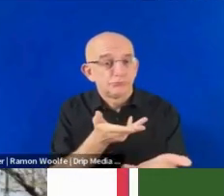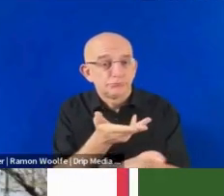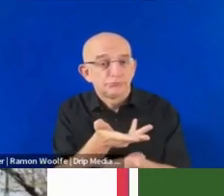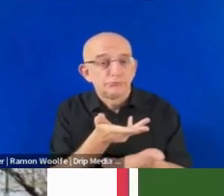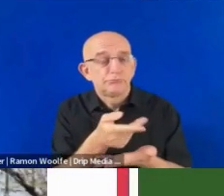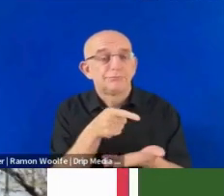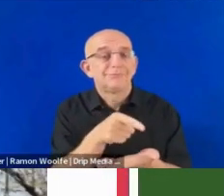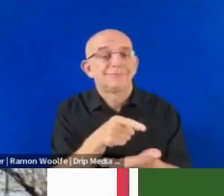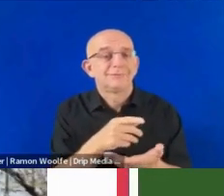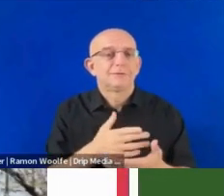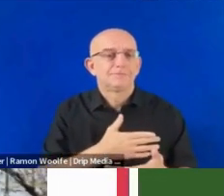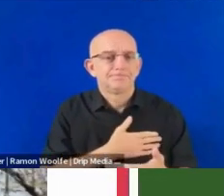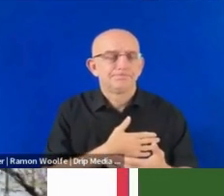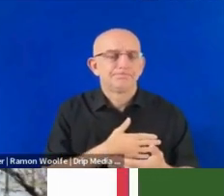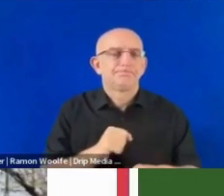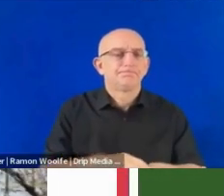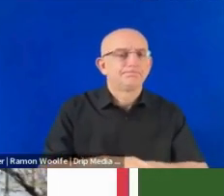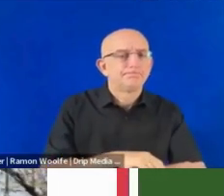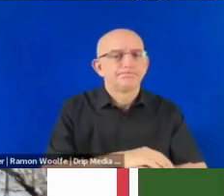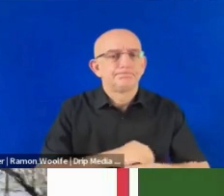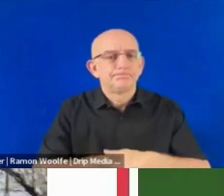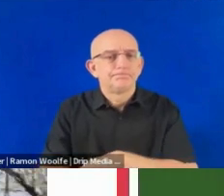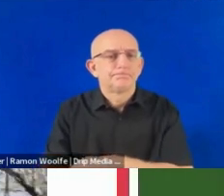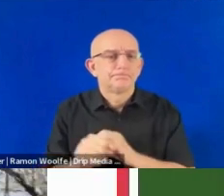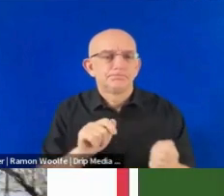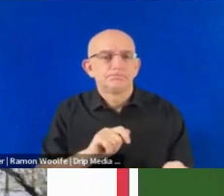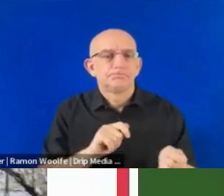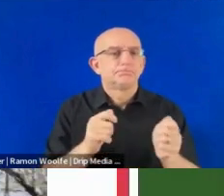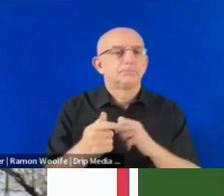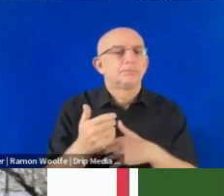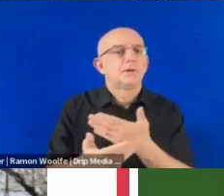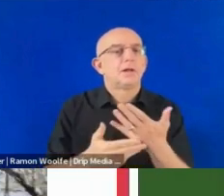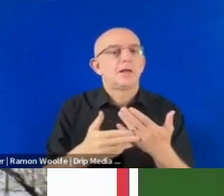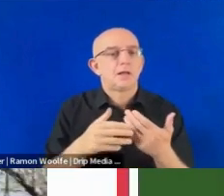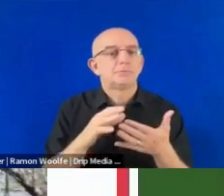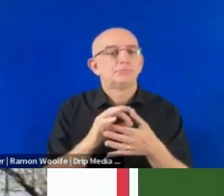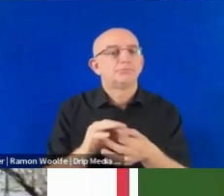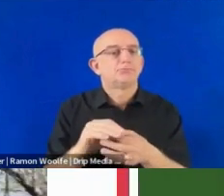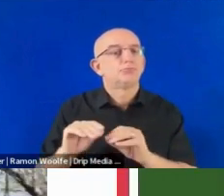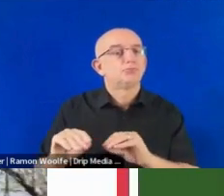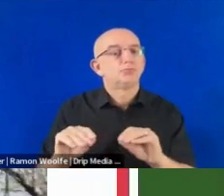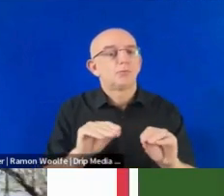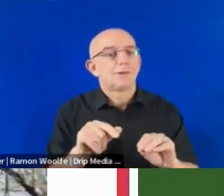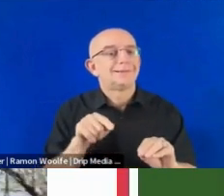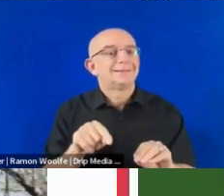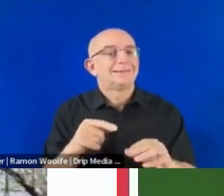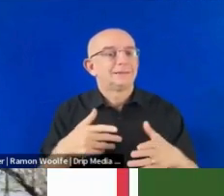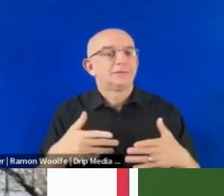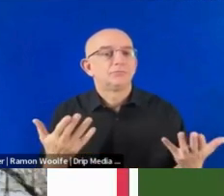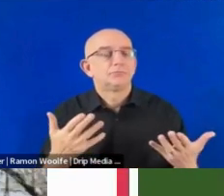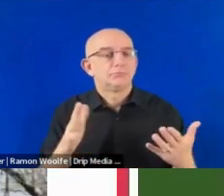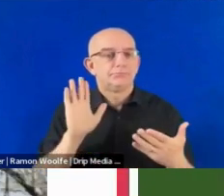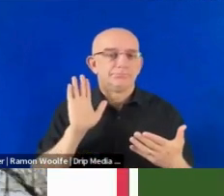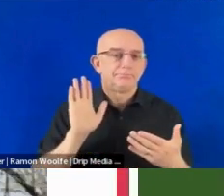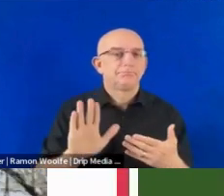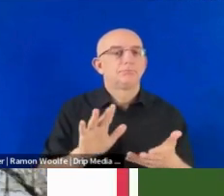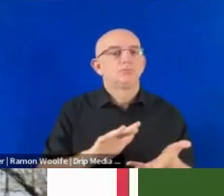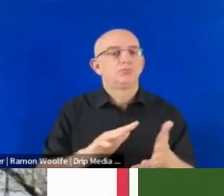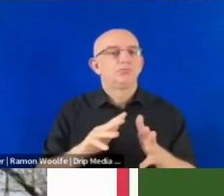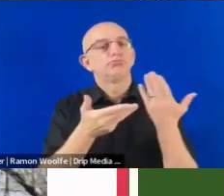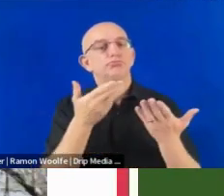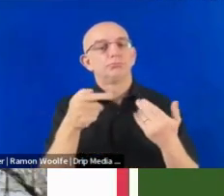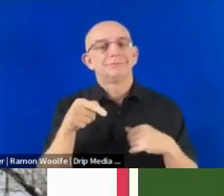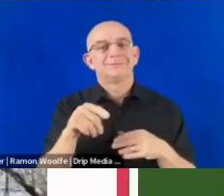their programs further to the training. So this approach, adds to the uniqueness of